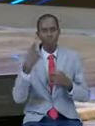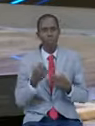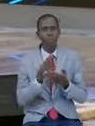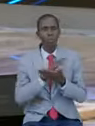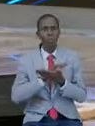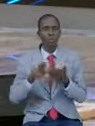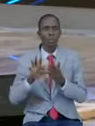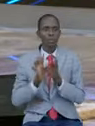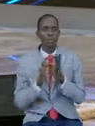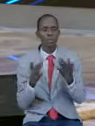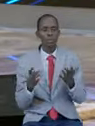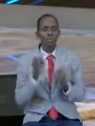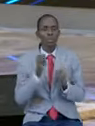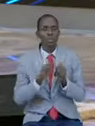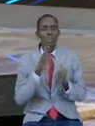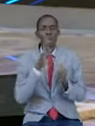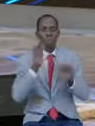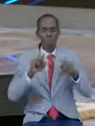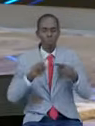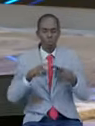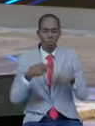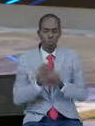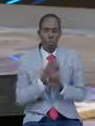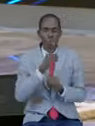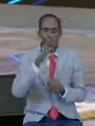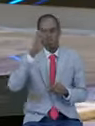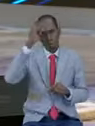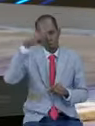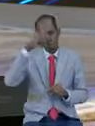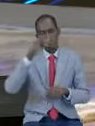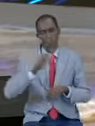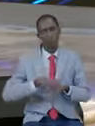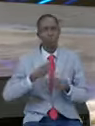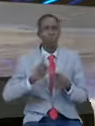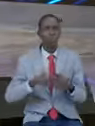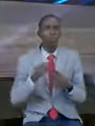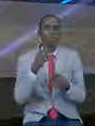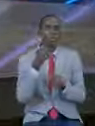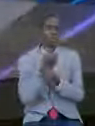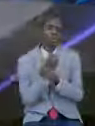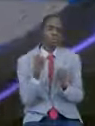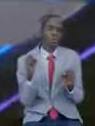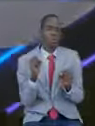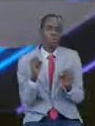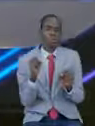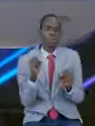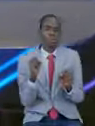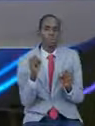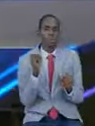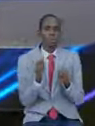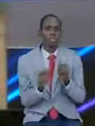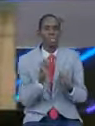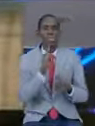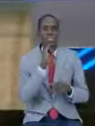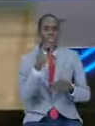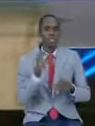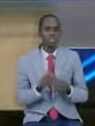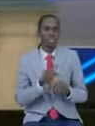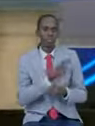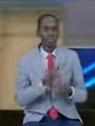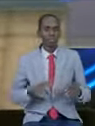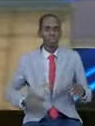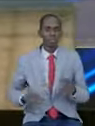thee wise unto salvation through faith which is in Christ